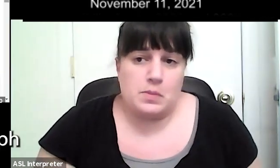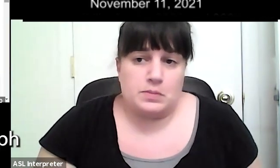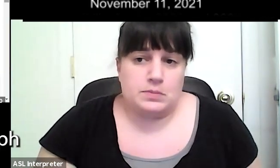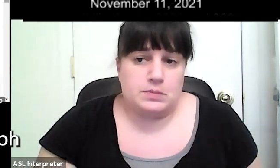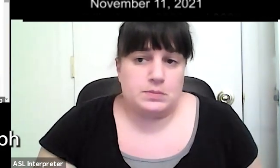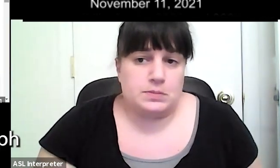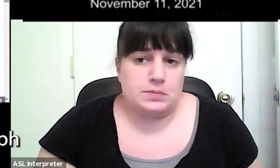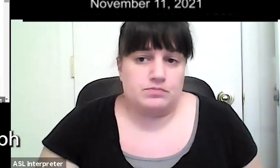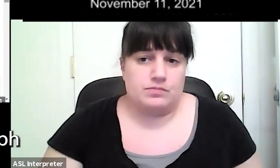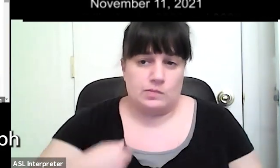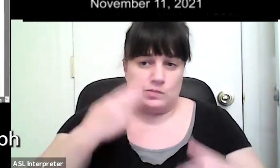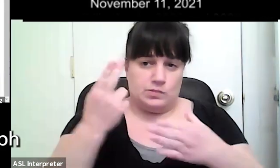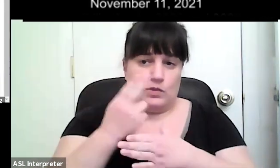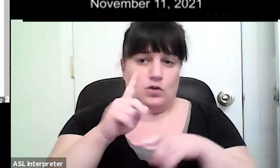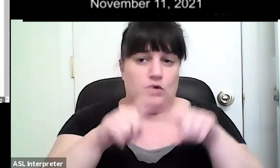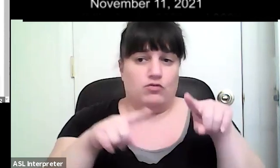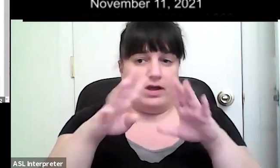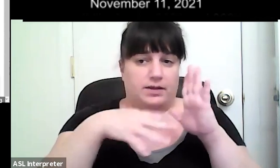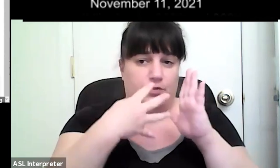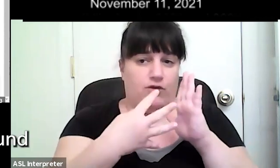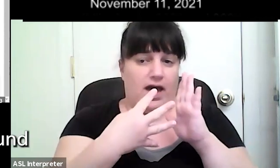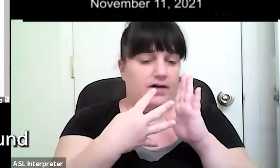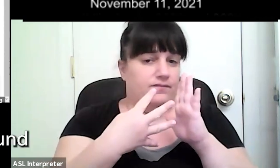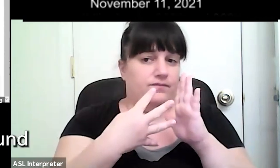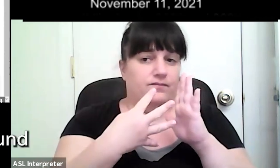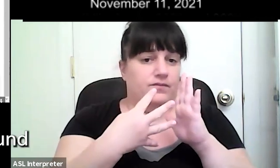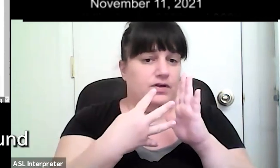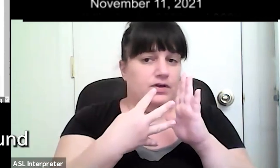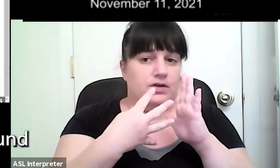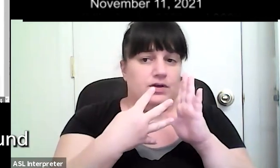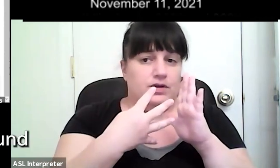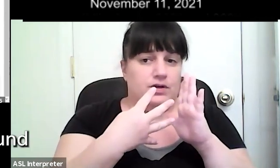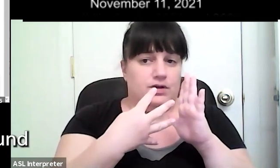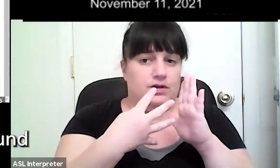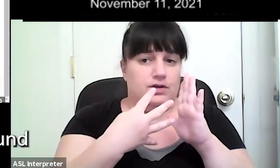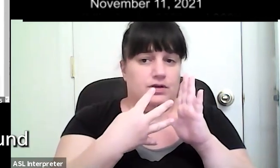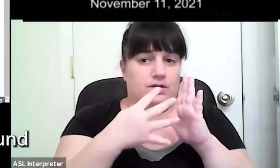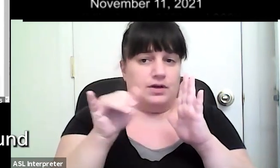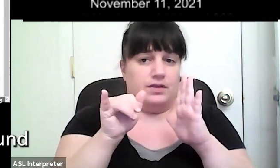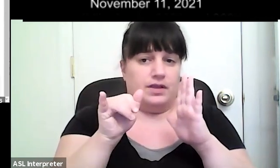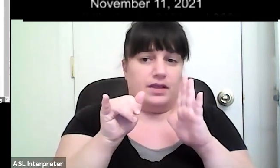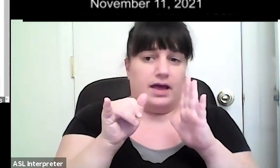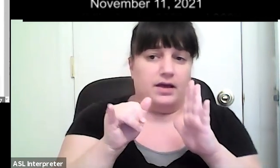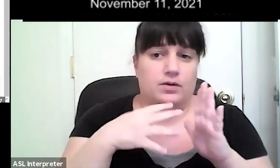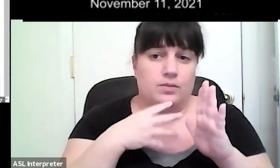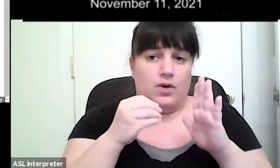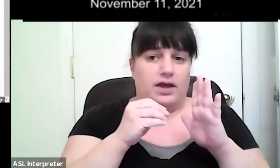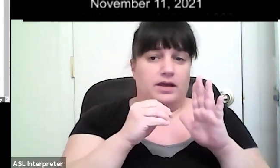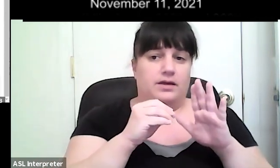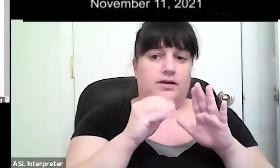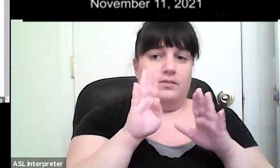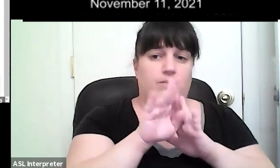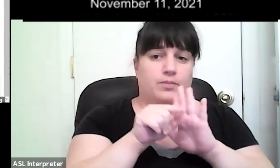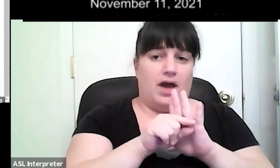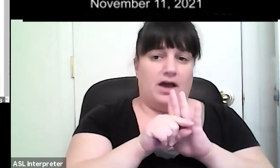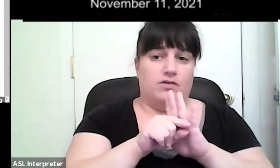So here I'm using a random graph, which is like on a white background, and on a scale